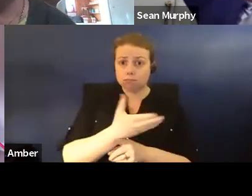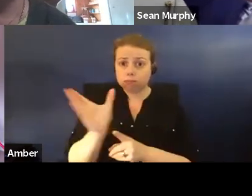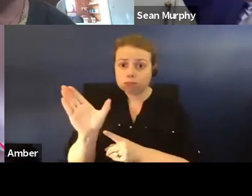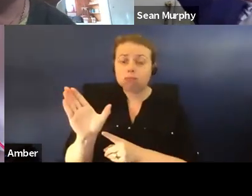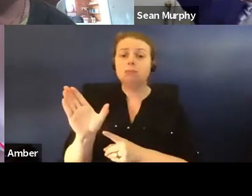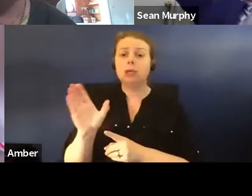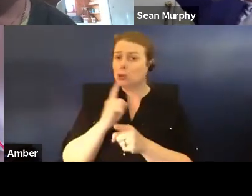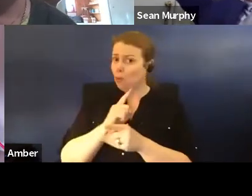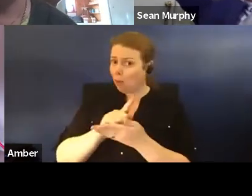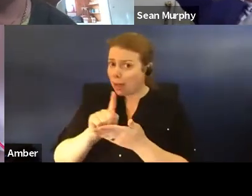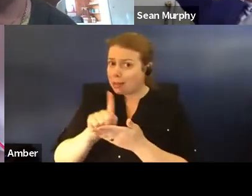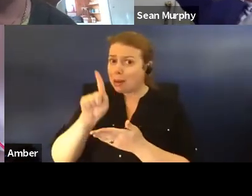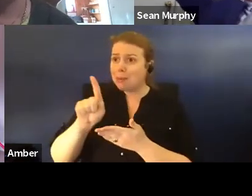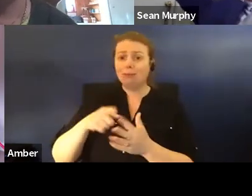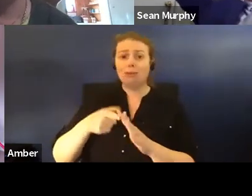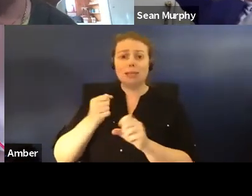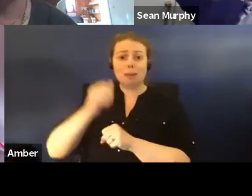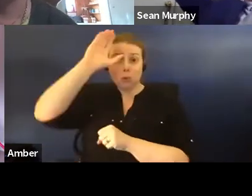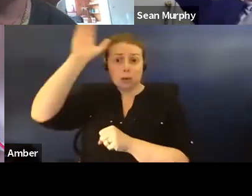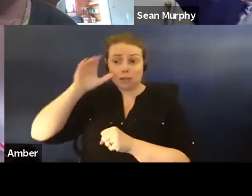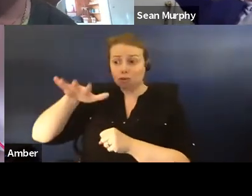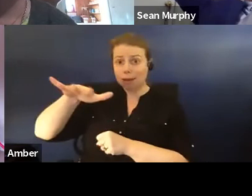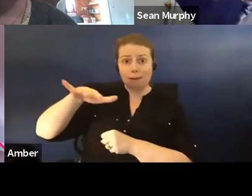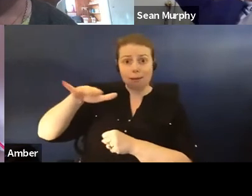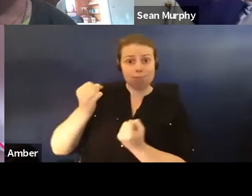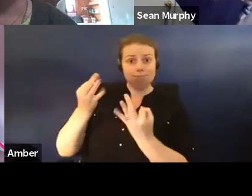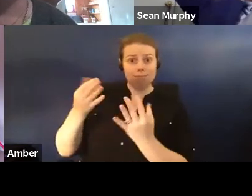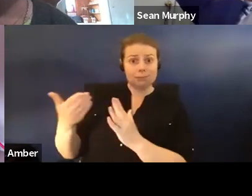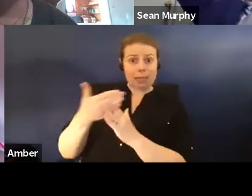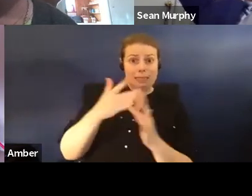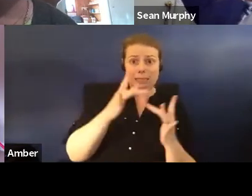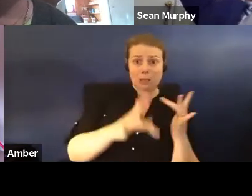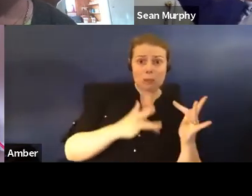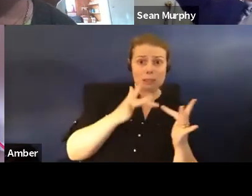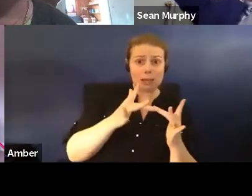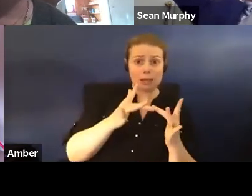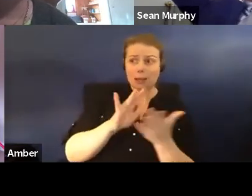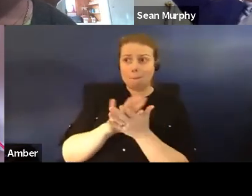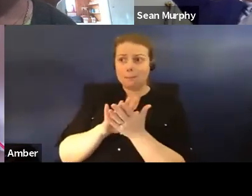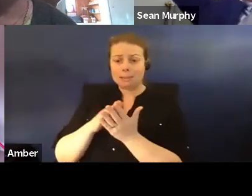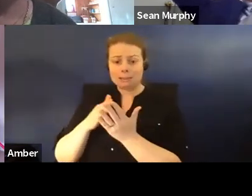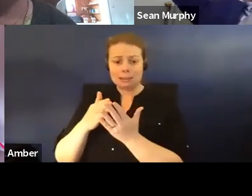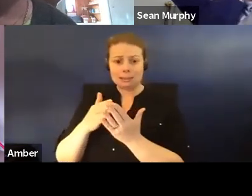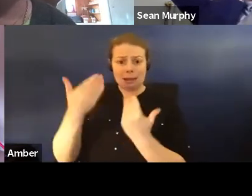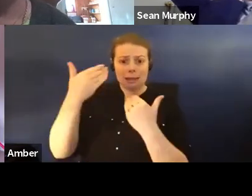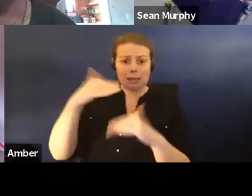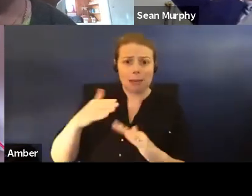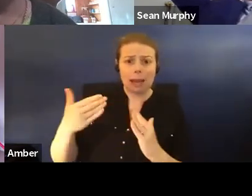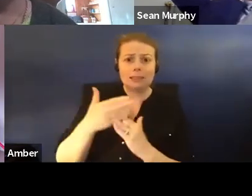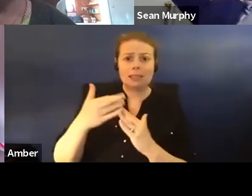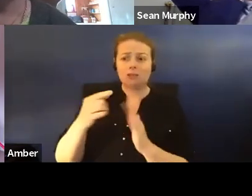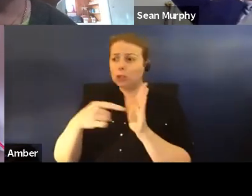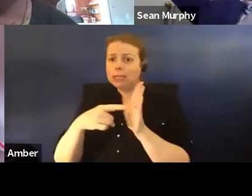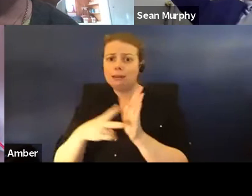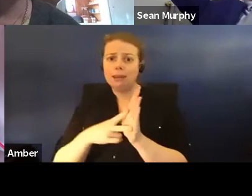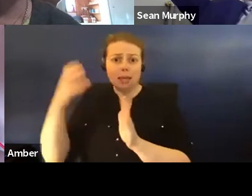for example, in regional communities don't have access to the internet, well, that then, you know, limits their access to television, audio description, captioning, all